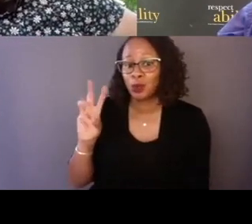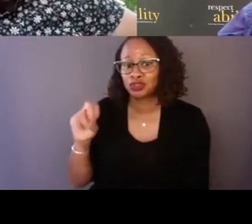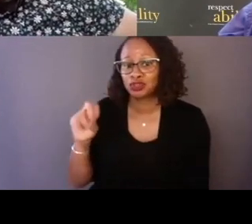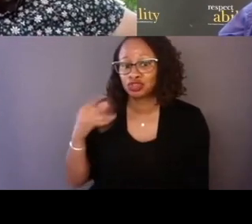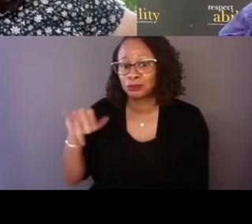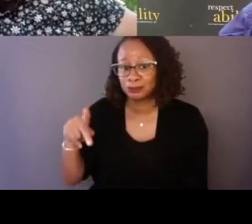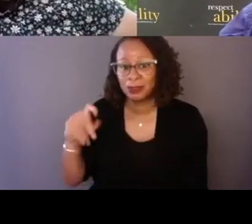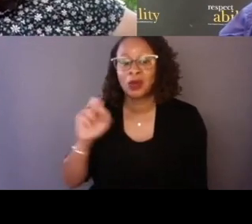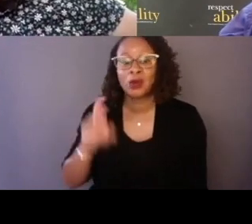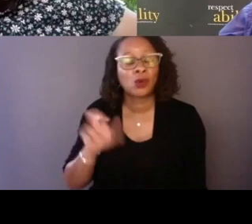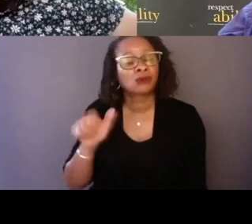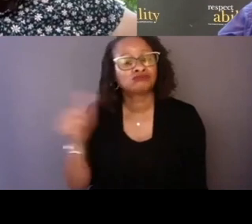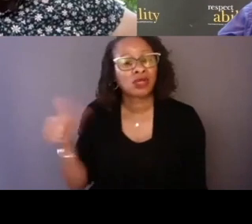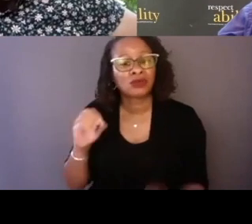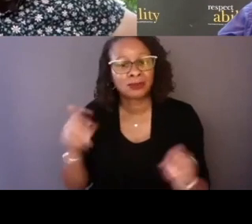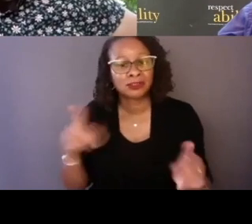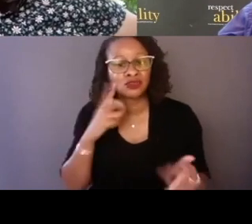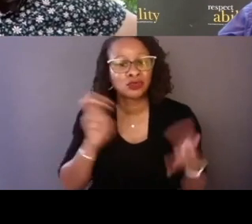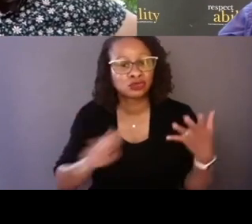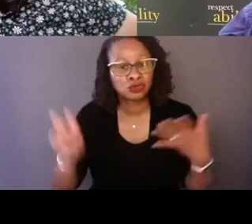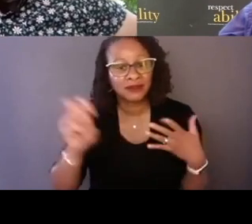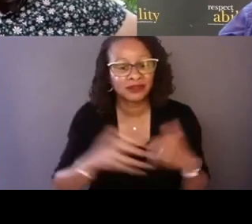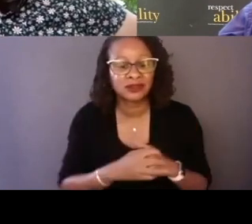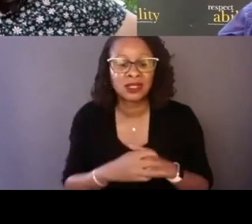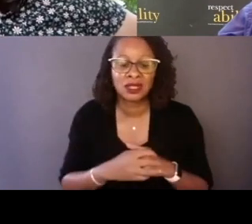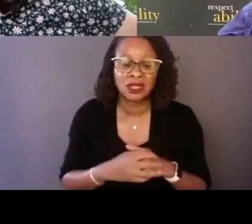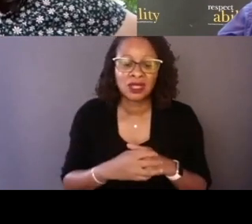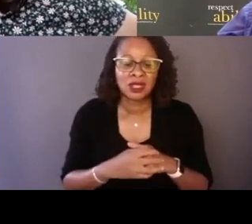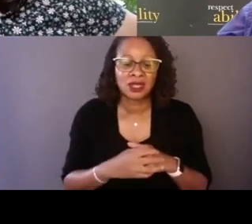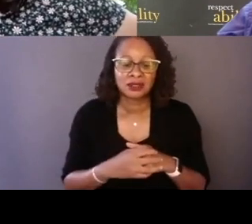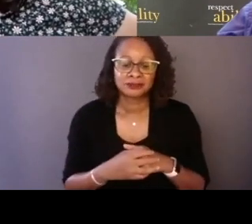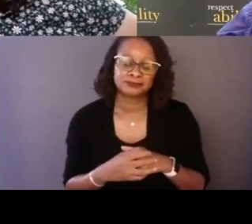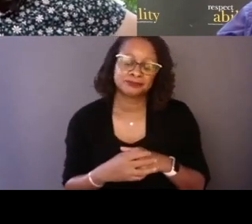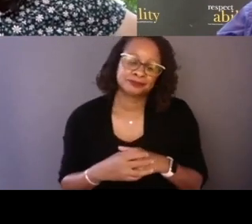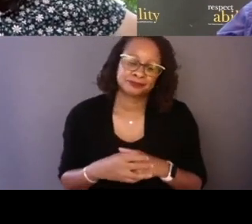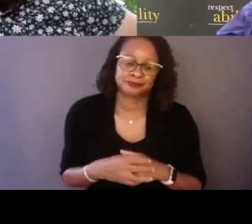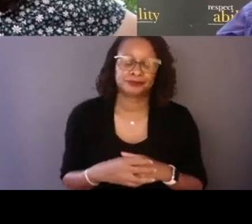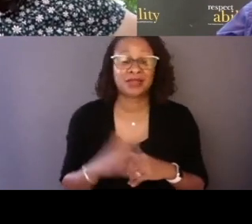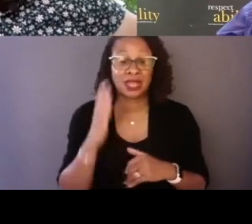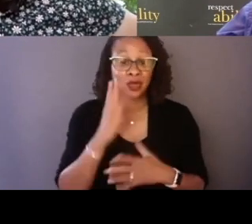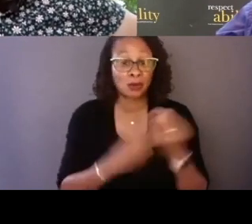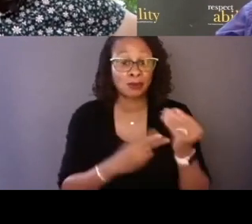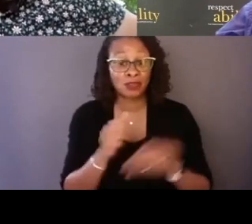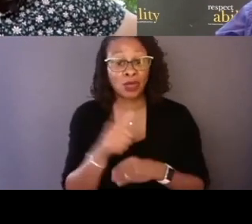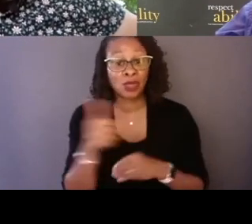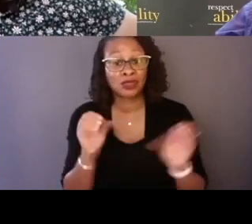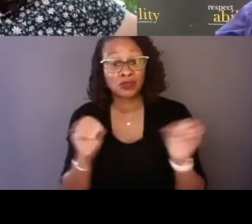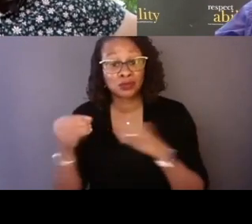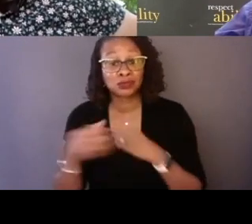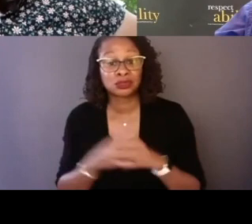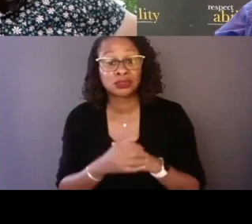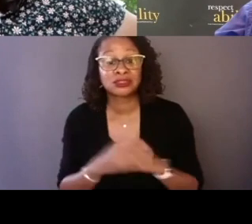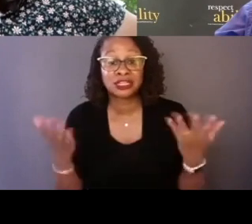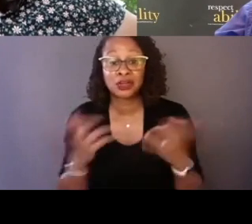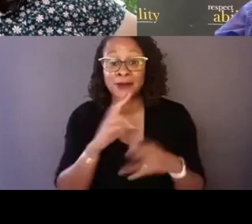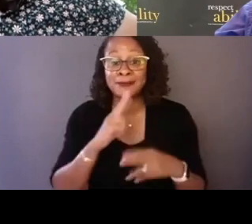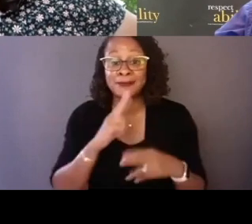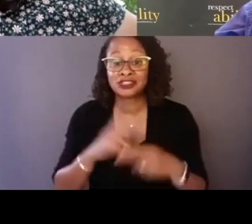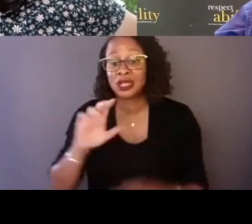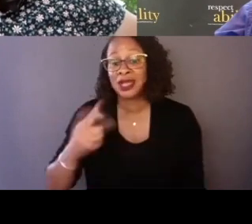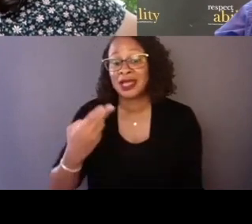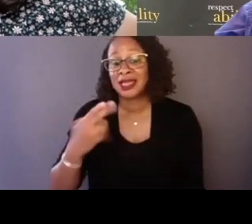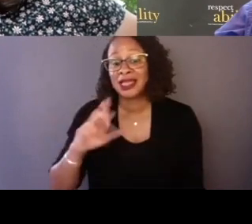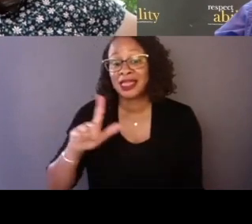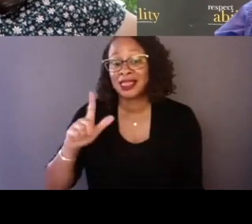And so I know that both of the other organizations here mentioned, Hillel and JFNA,